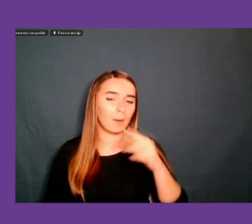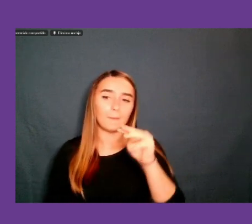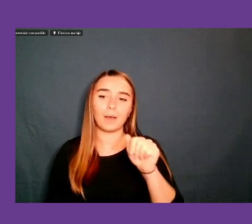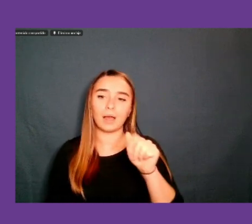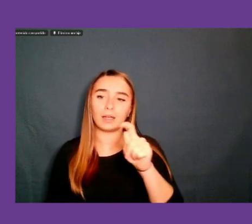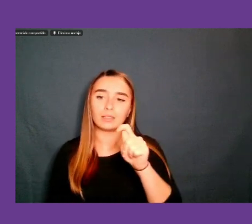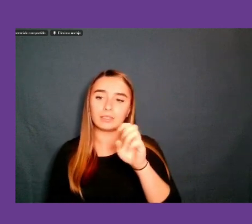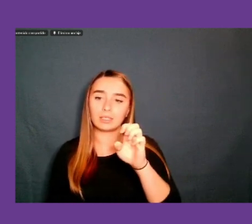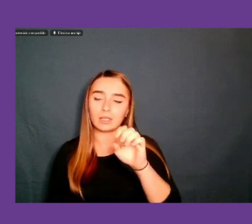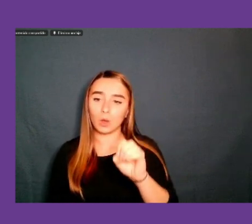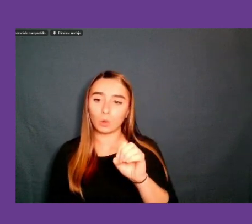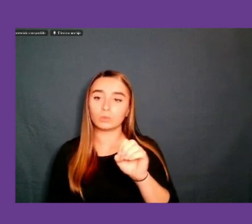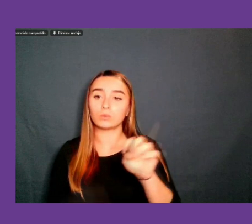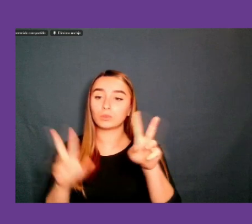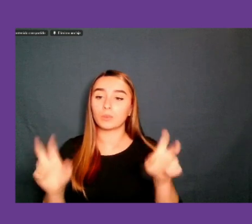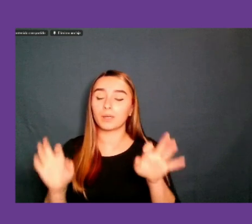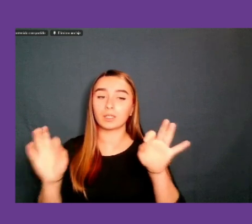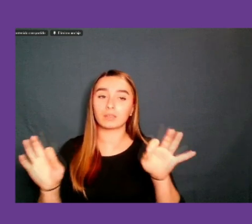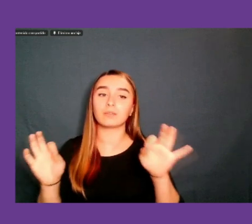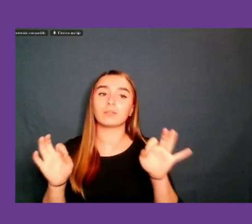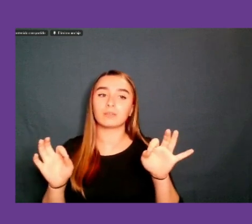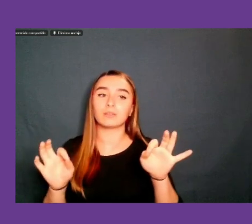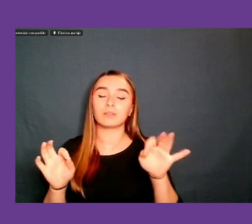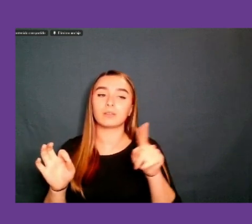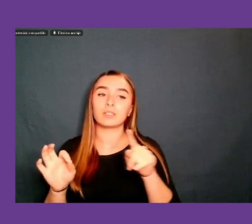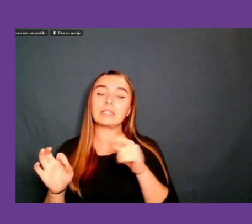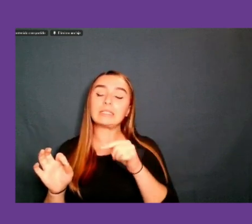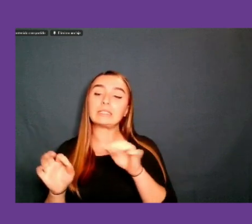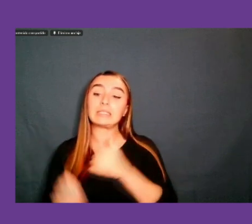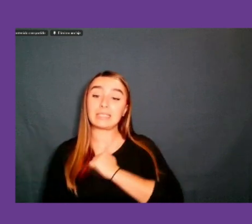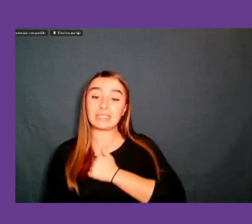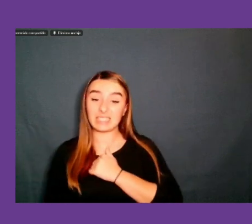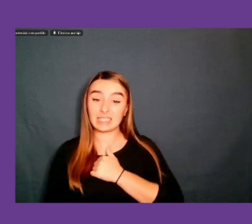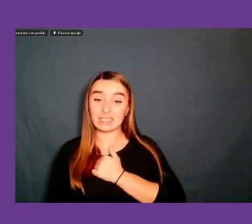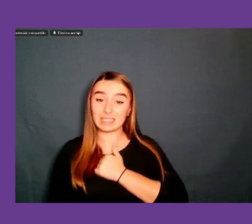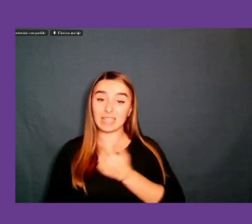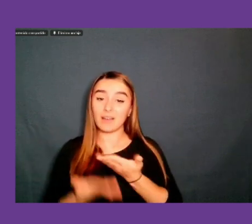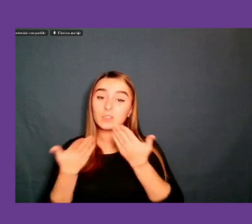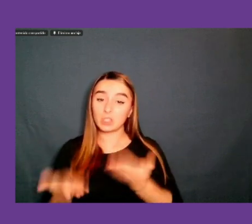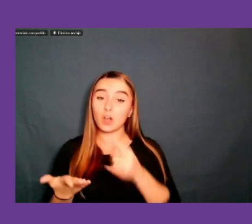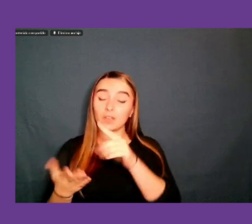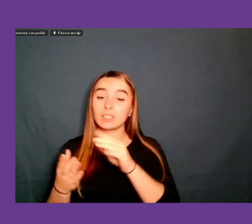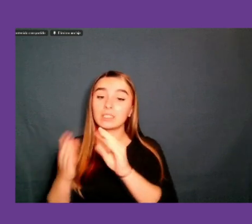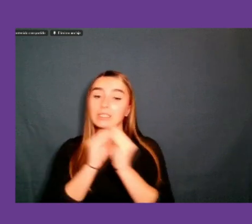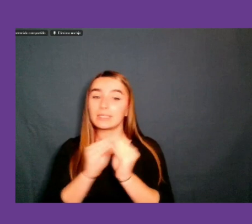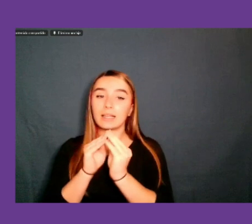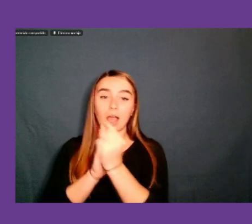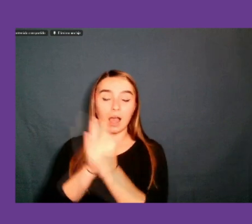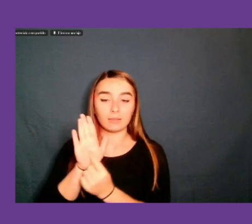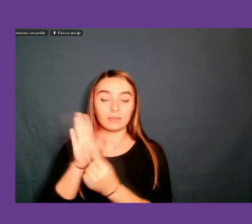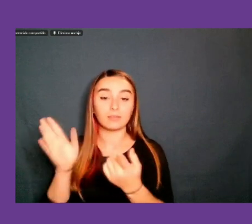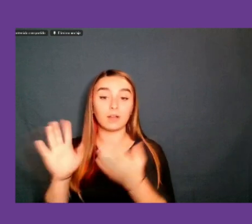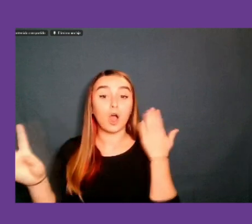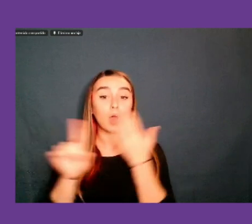about the standards on accessibility of self-service terminals for the